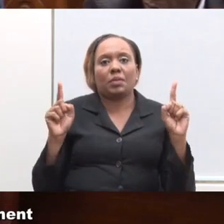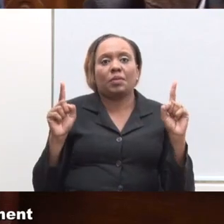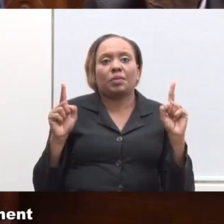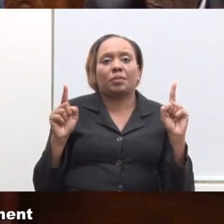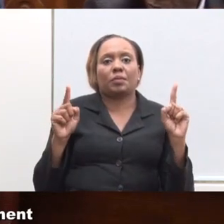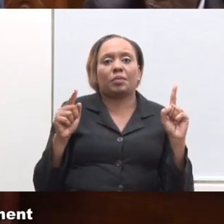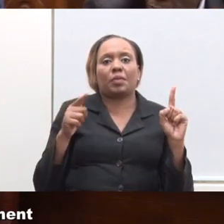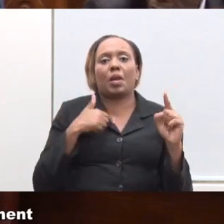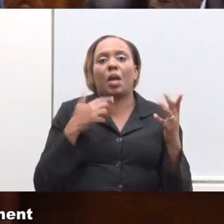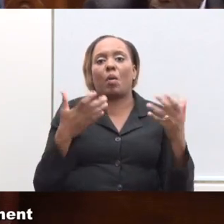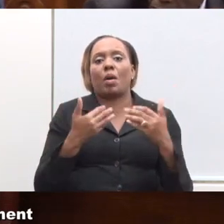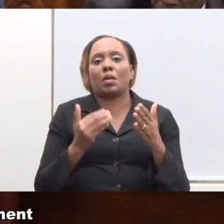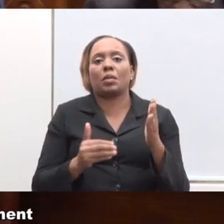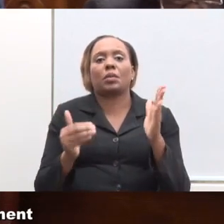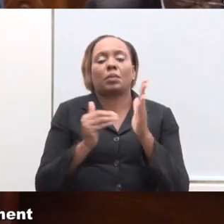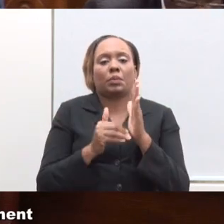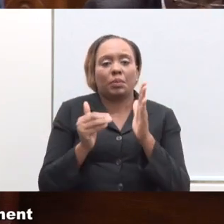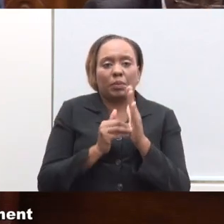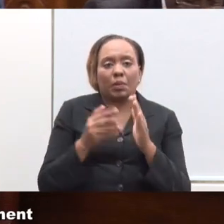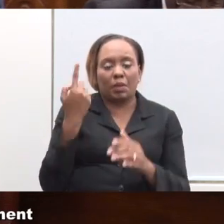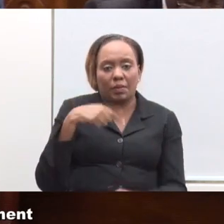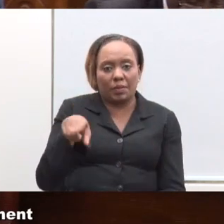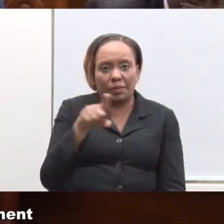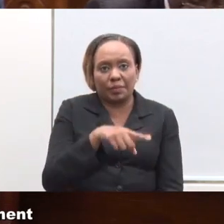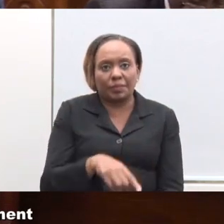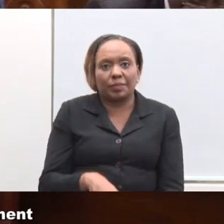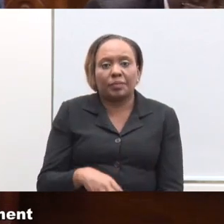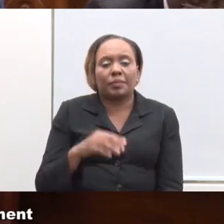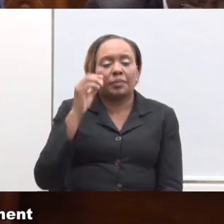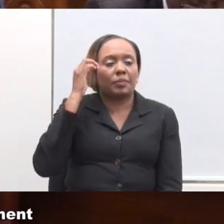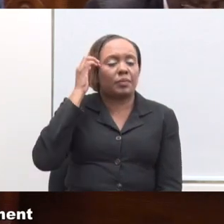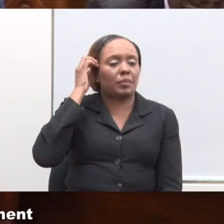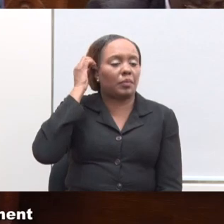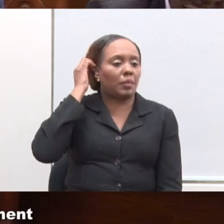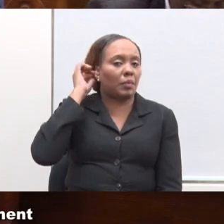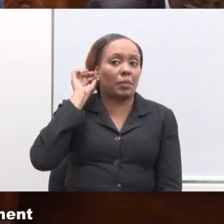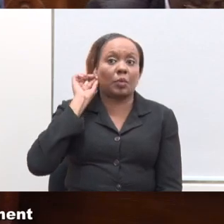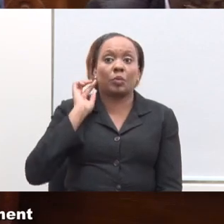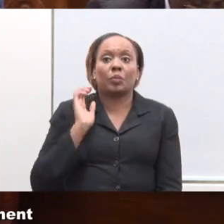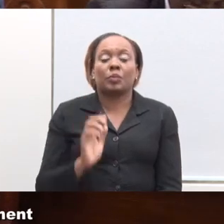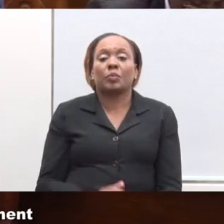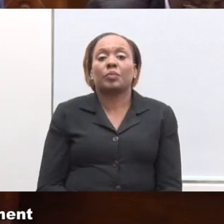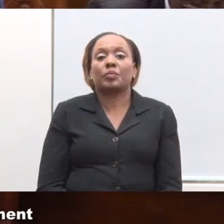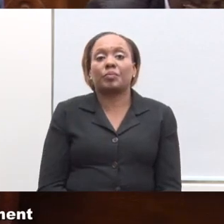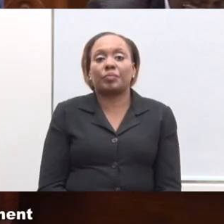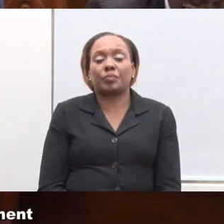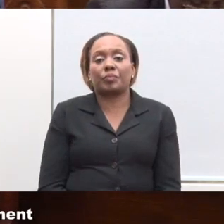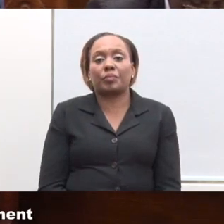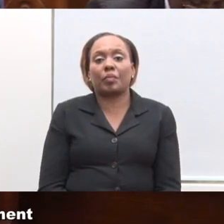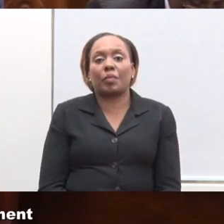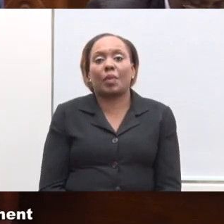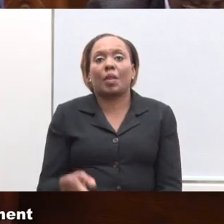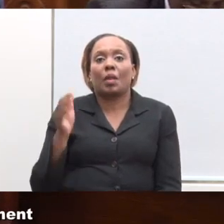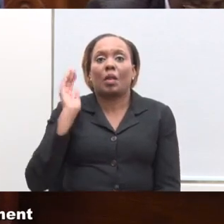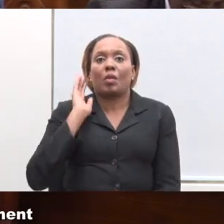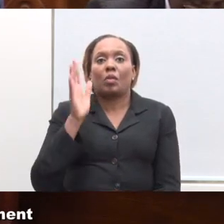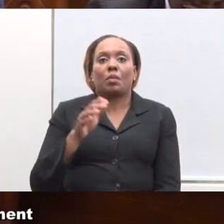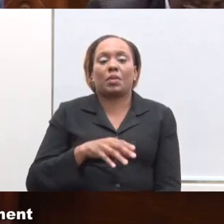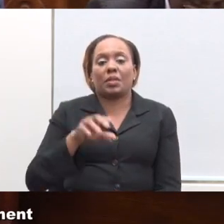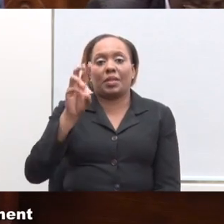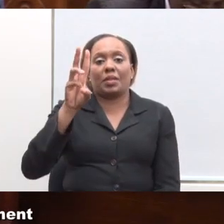them and repeat them for the sake of completeness. One, that there will be a 6-month payment